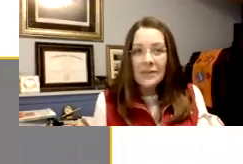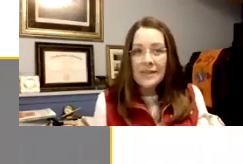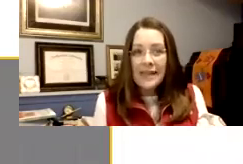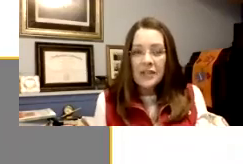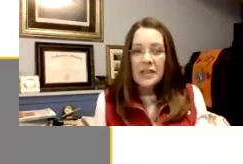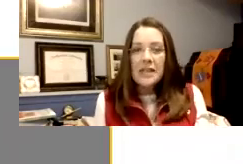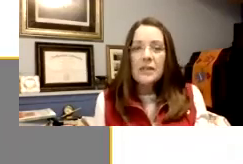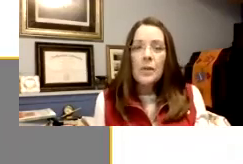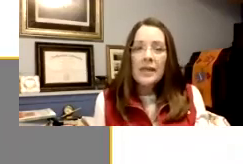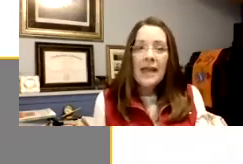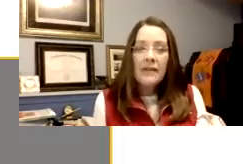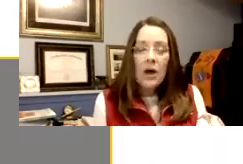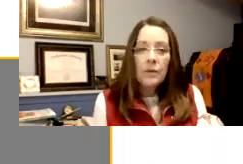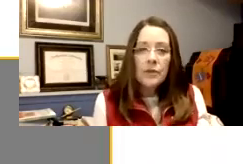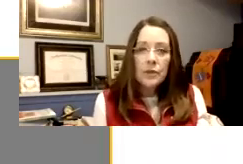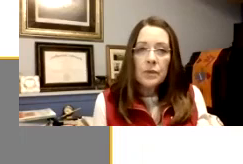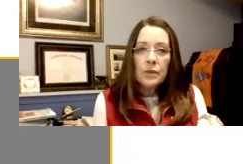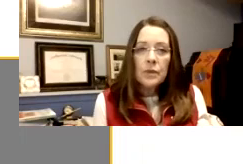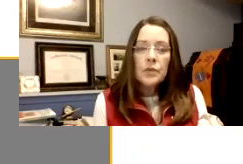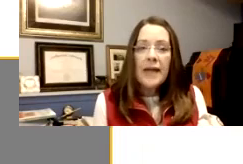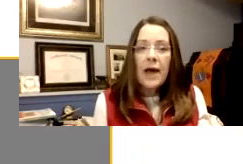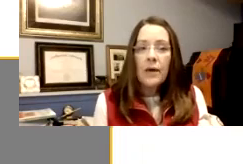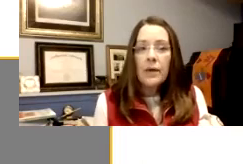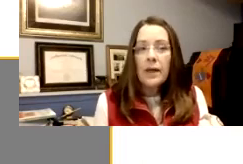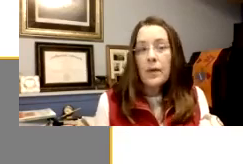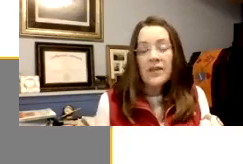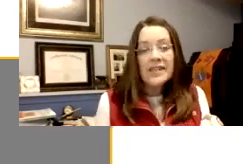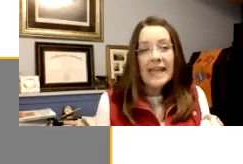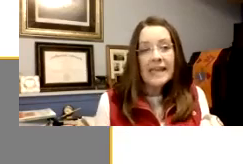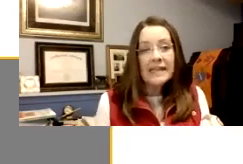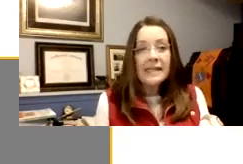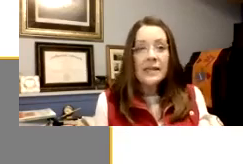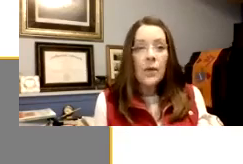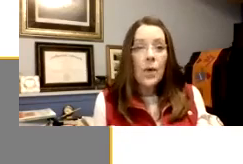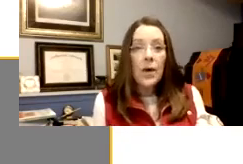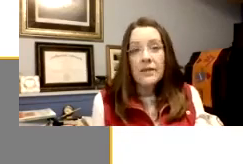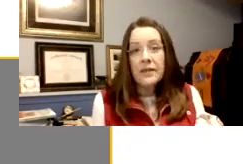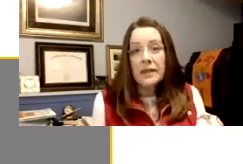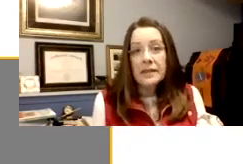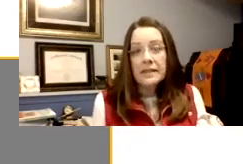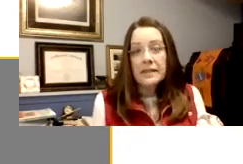visual attention is when we can kind of help to sort out if it's ADD or